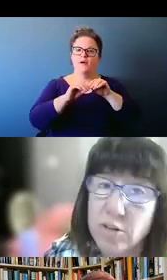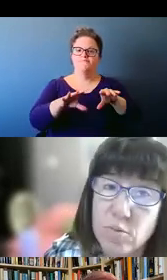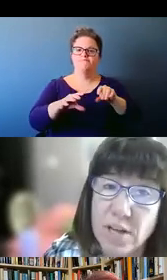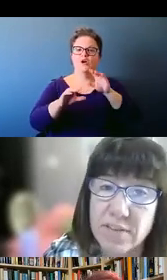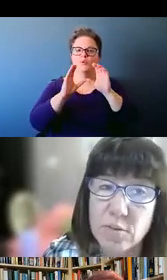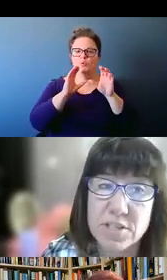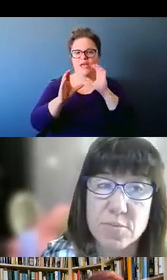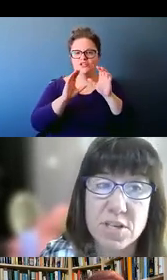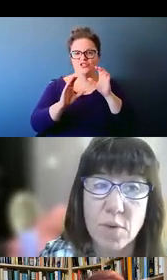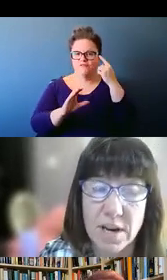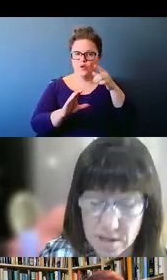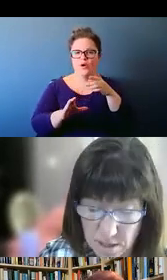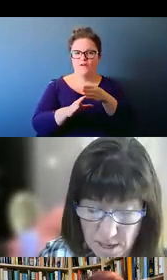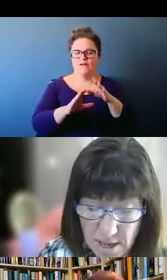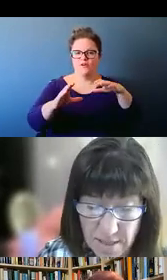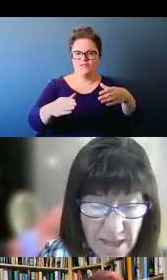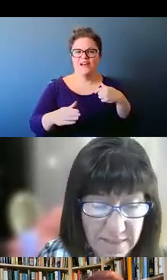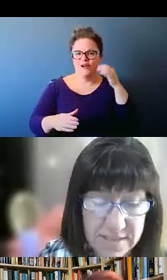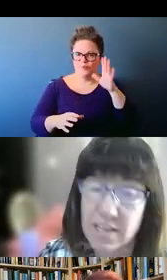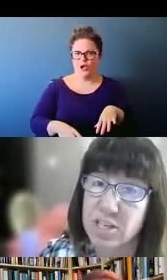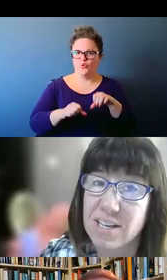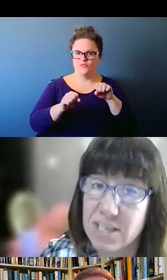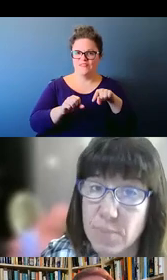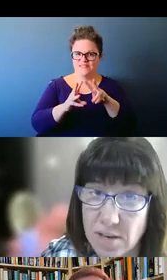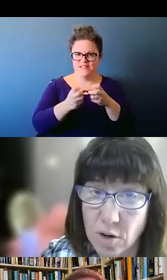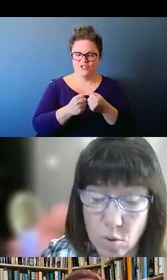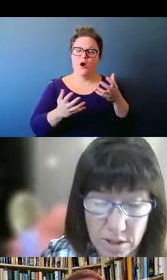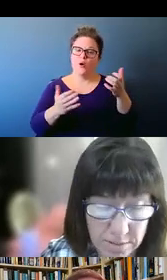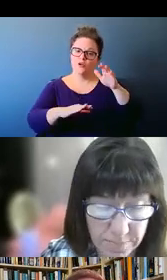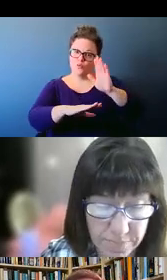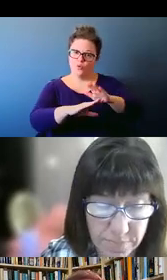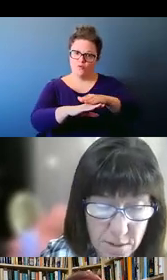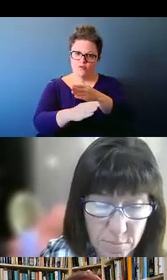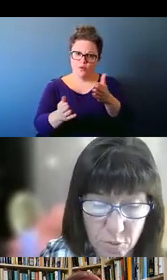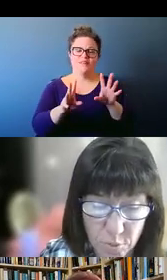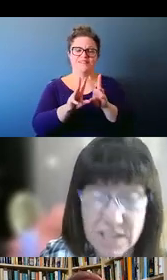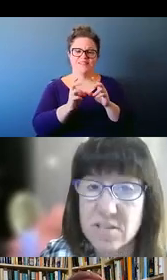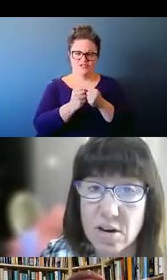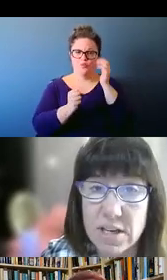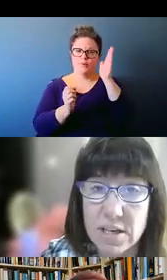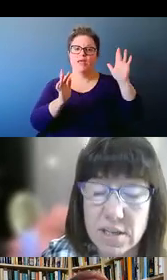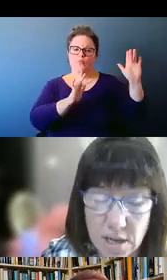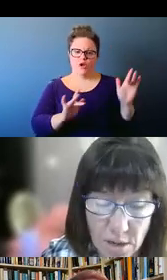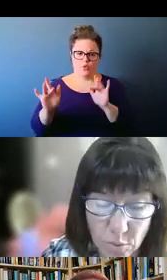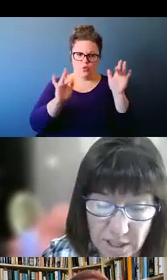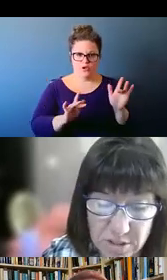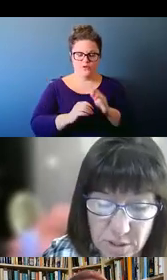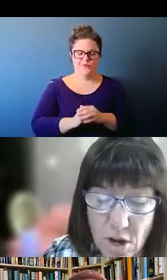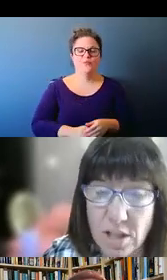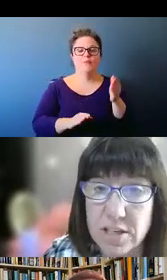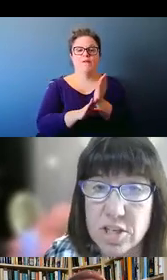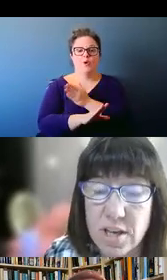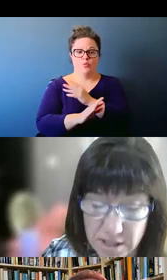I also want everyone to be aware that this session is being recorded. Before we get started, I would like